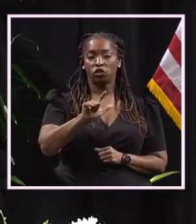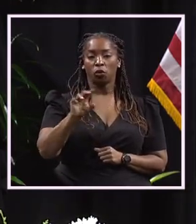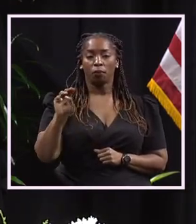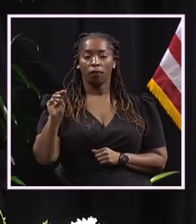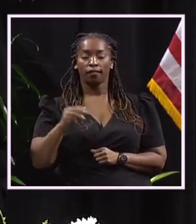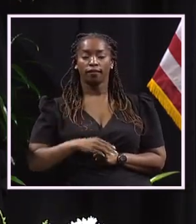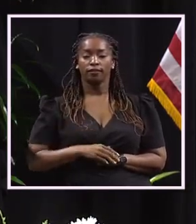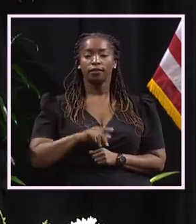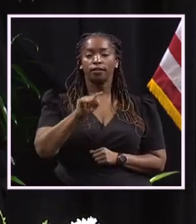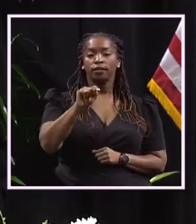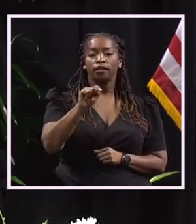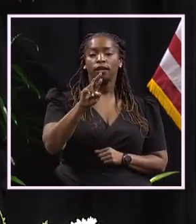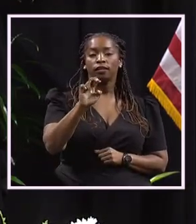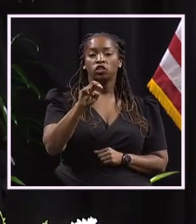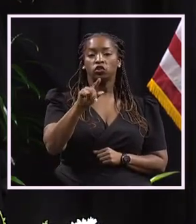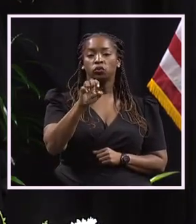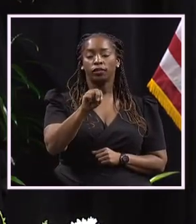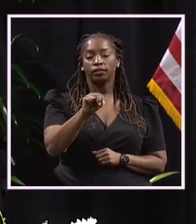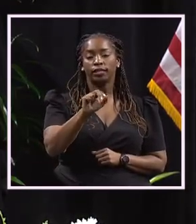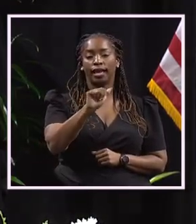Trenton A. McKierney.